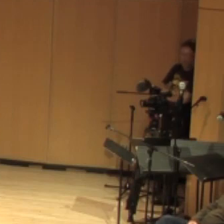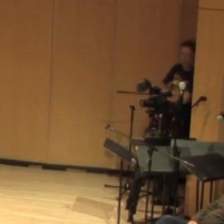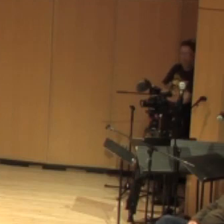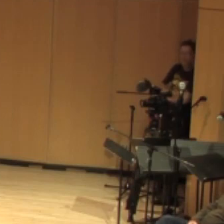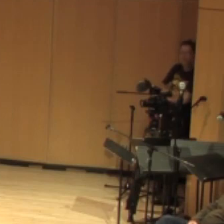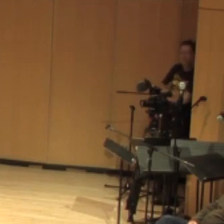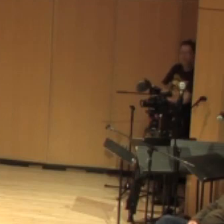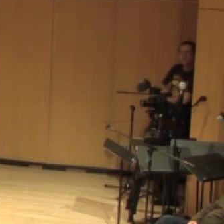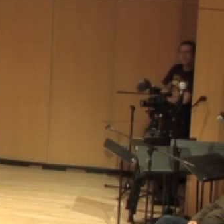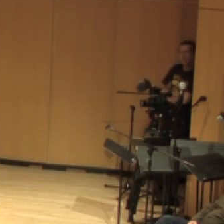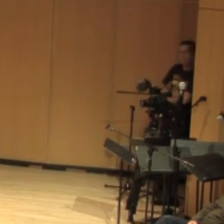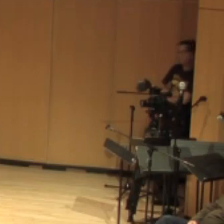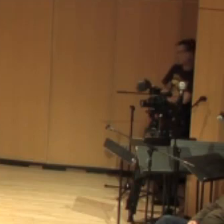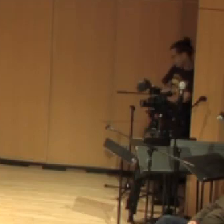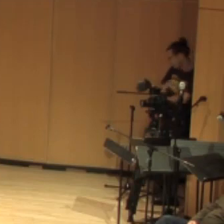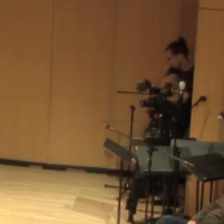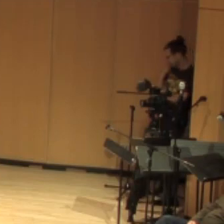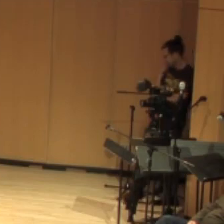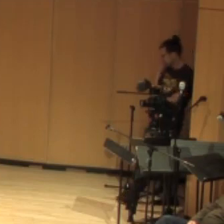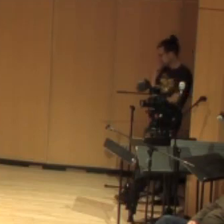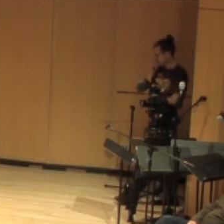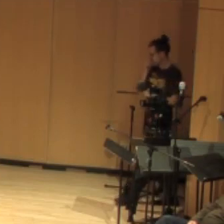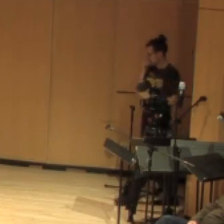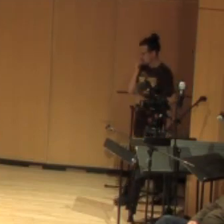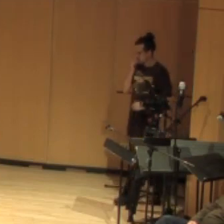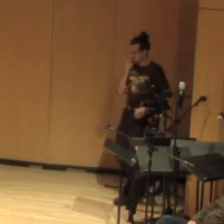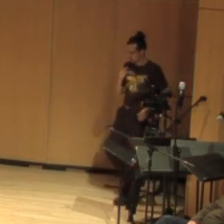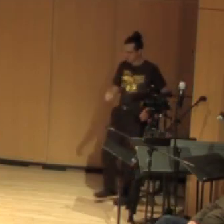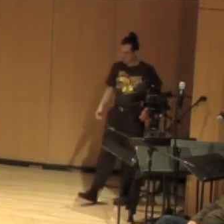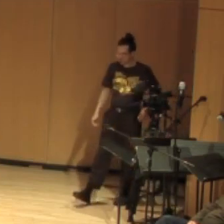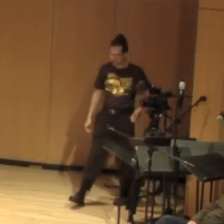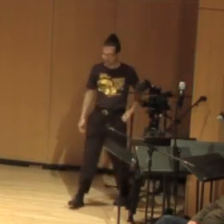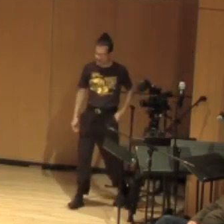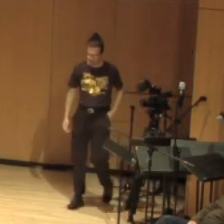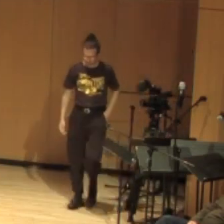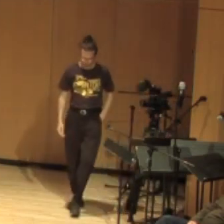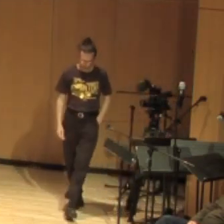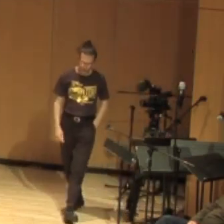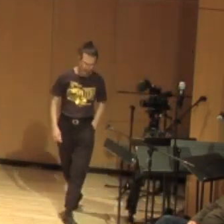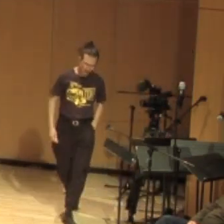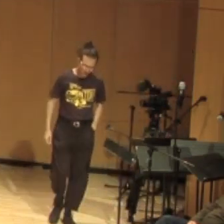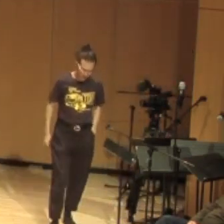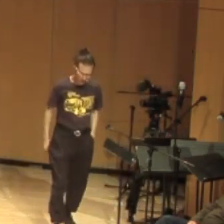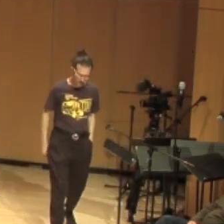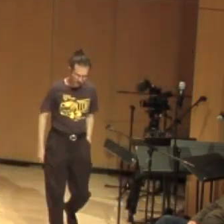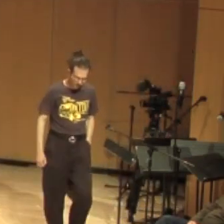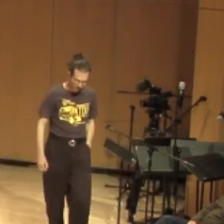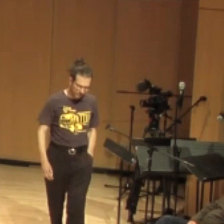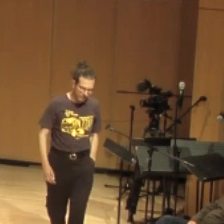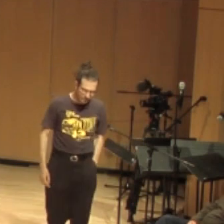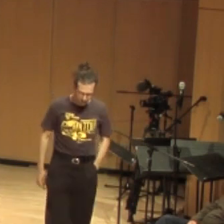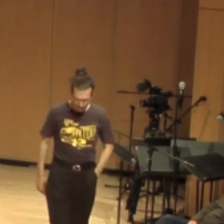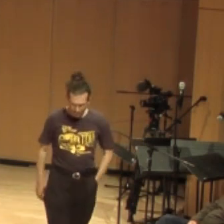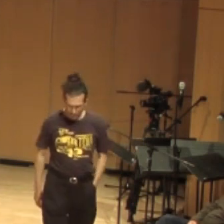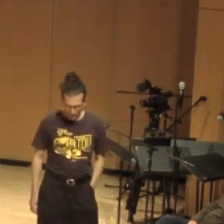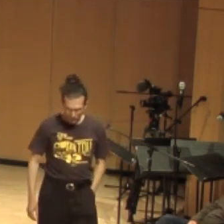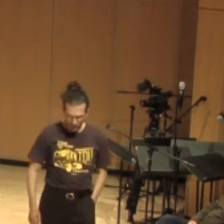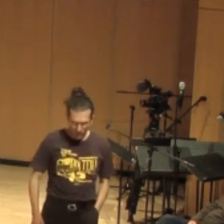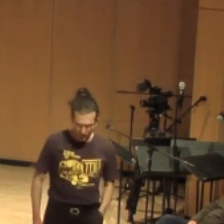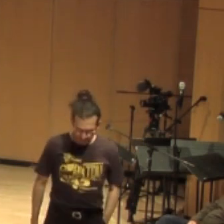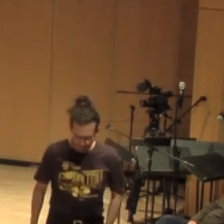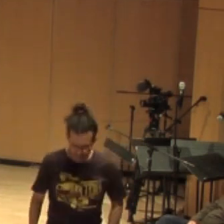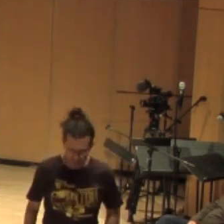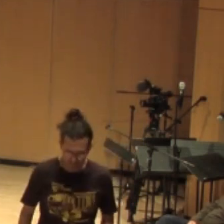New York theatrical context I is it about the larger kind of conservatism or